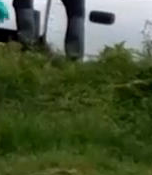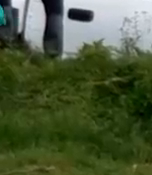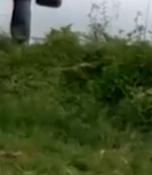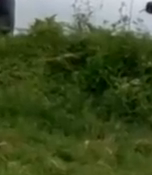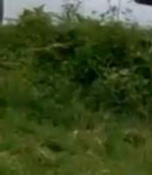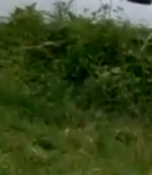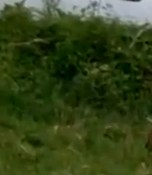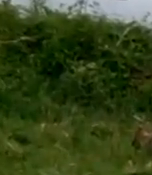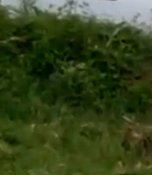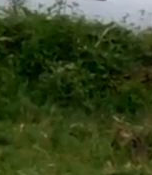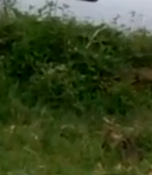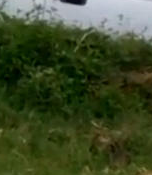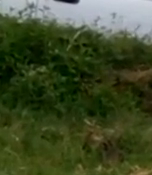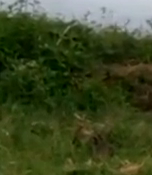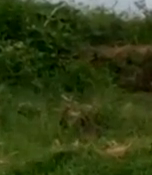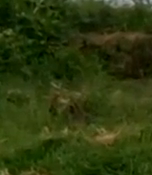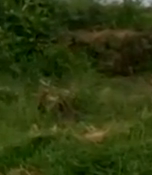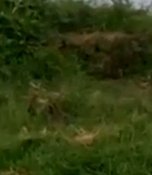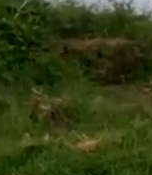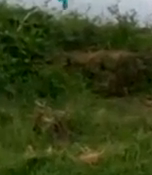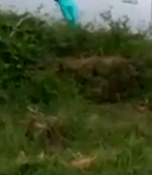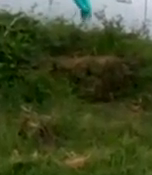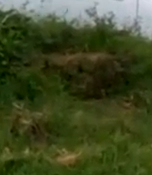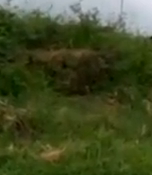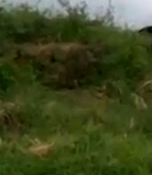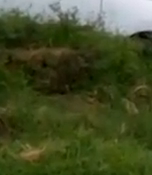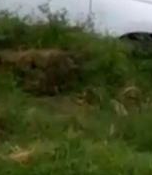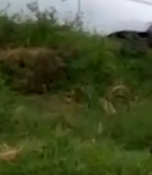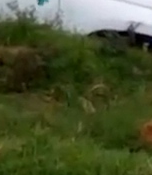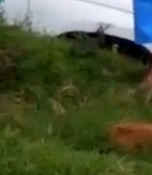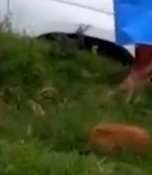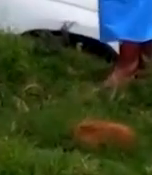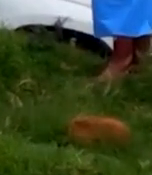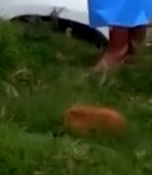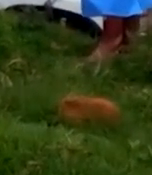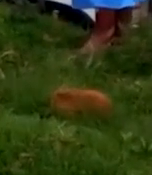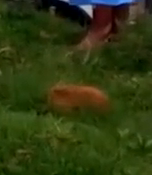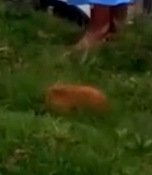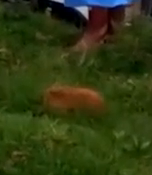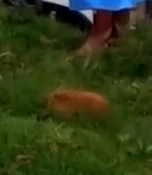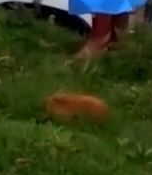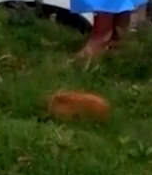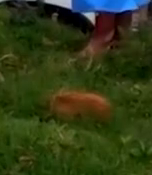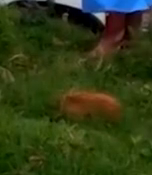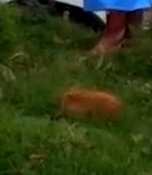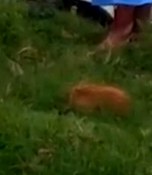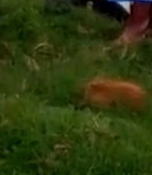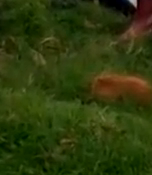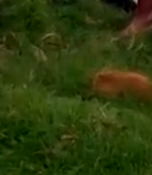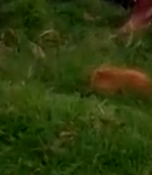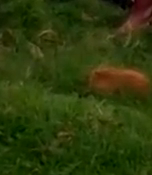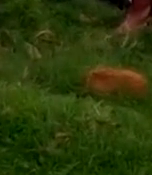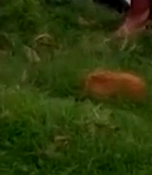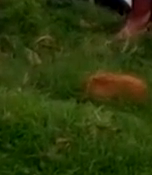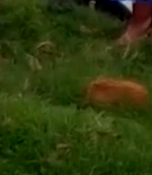President Yoweri Museveni has warned traditional healers and herbalists against handling patients during times of epidemics like